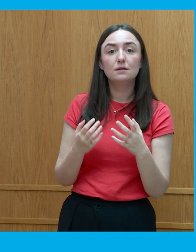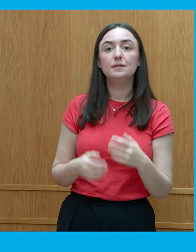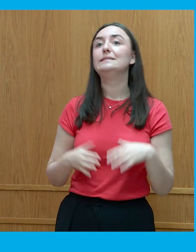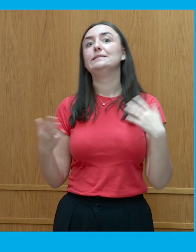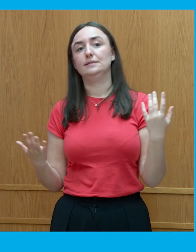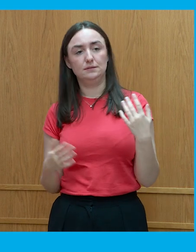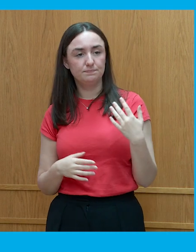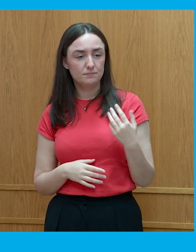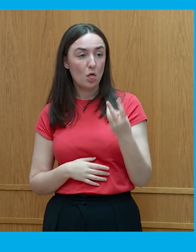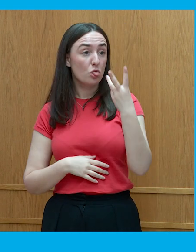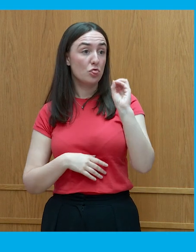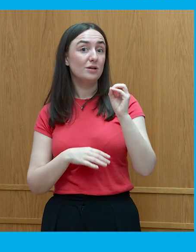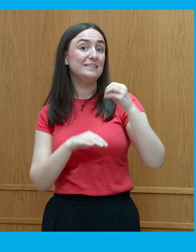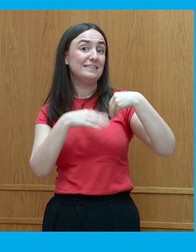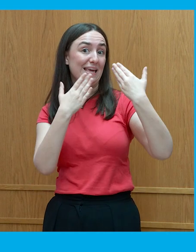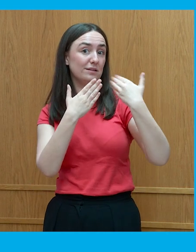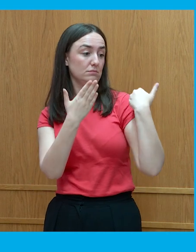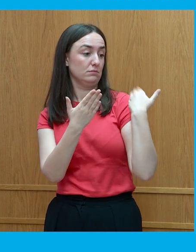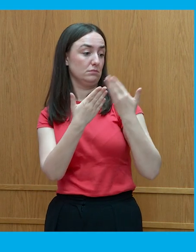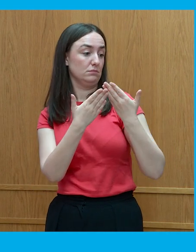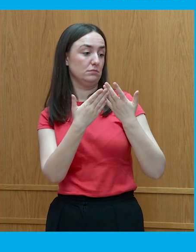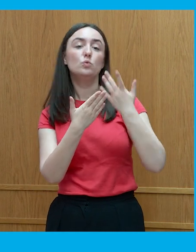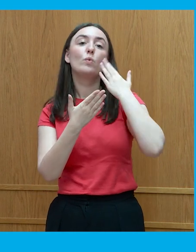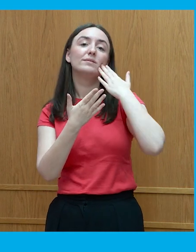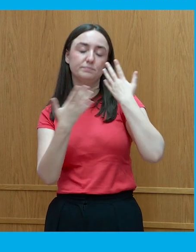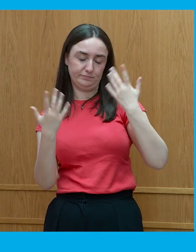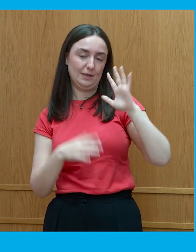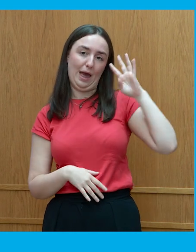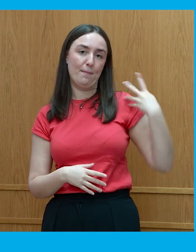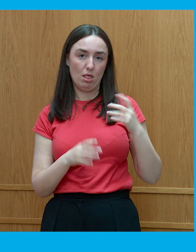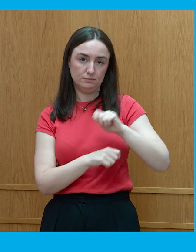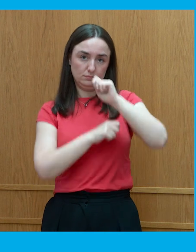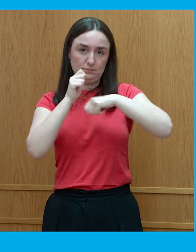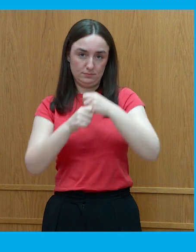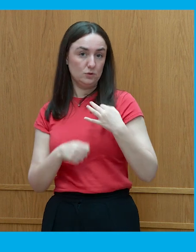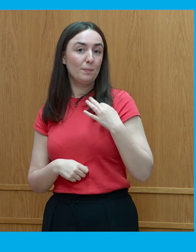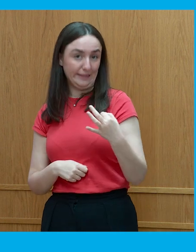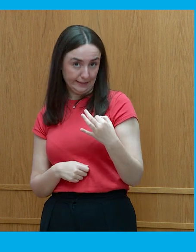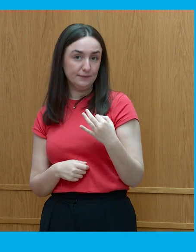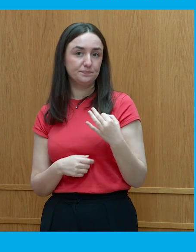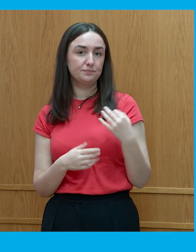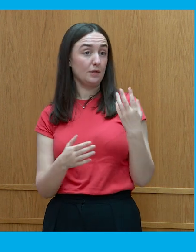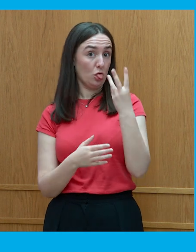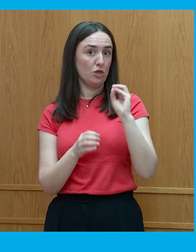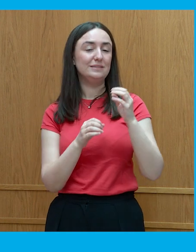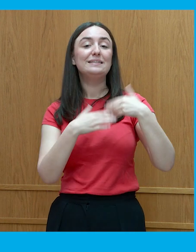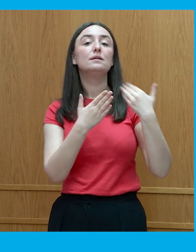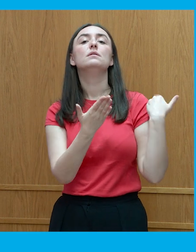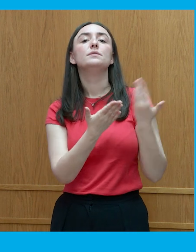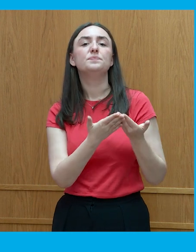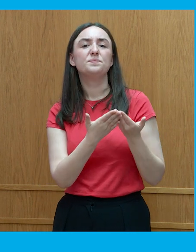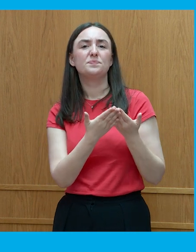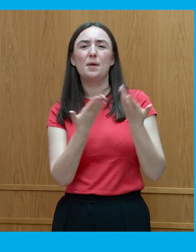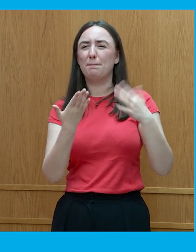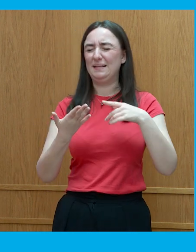since Kamala became the presumptive nominee, yeah. She is, it was just reported this morning, the time